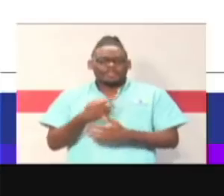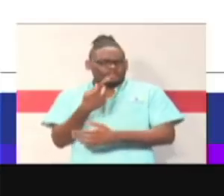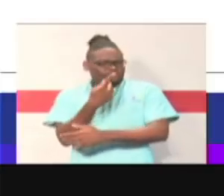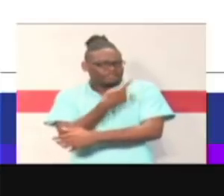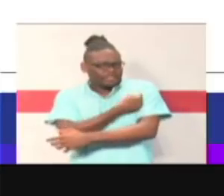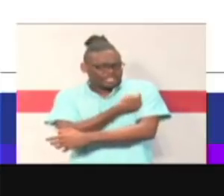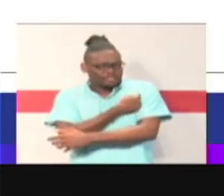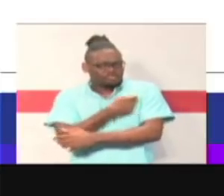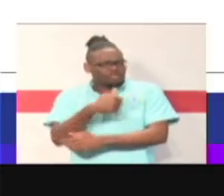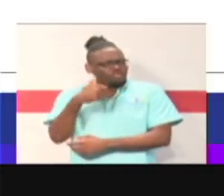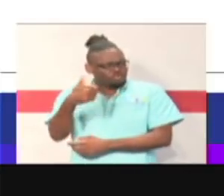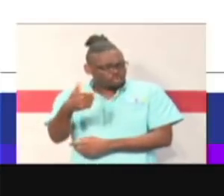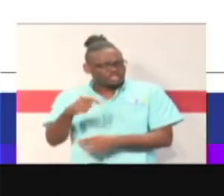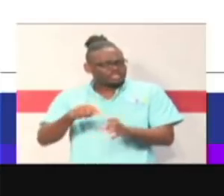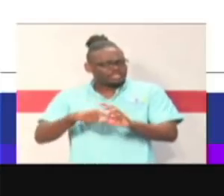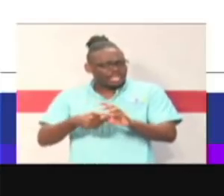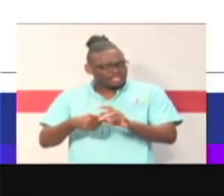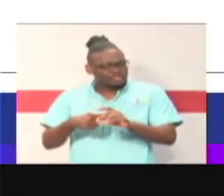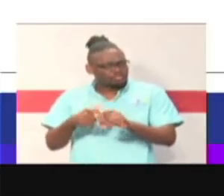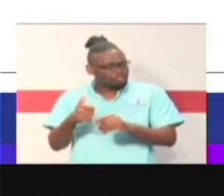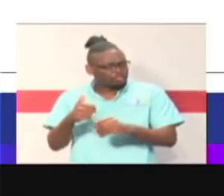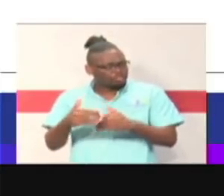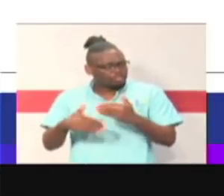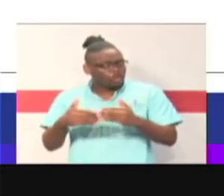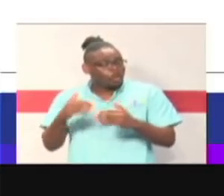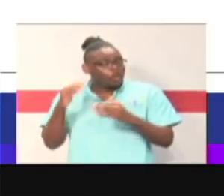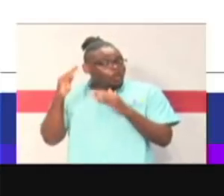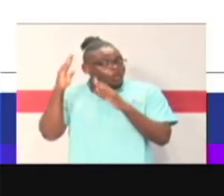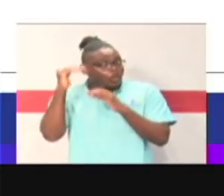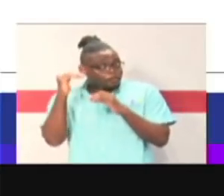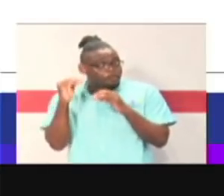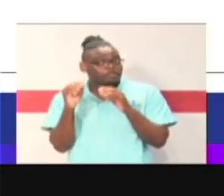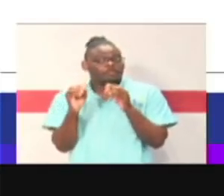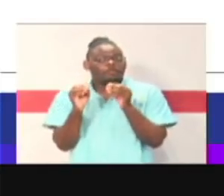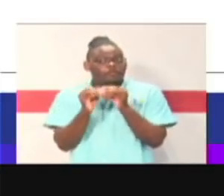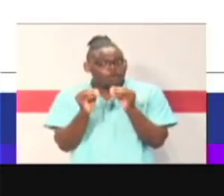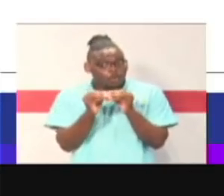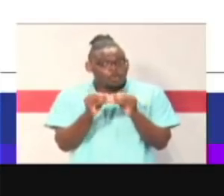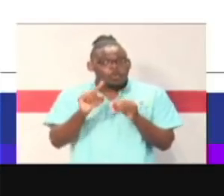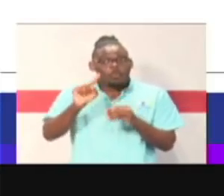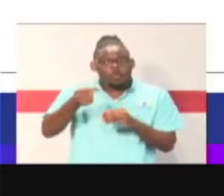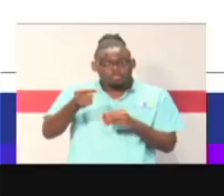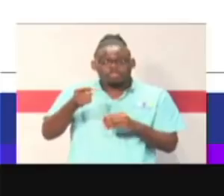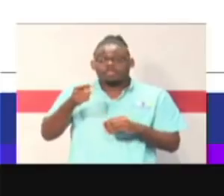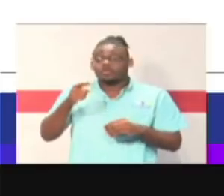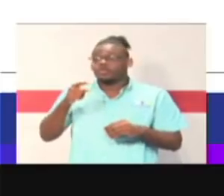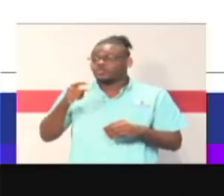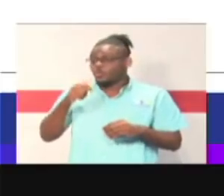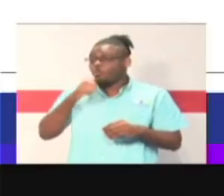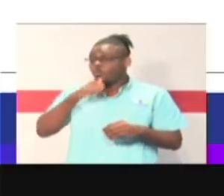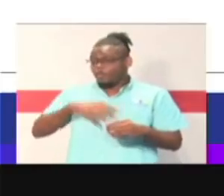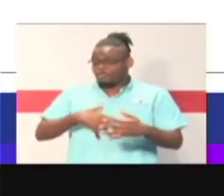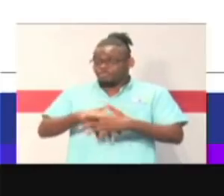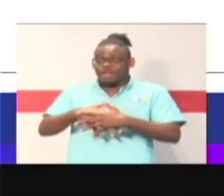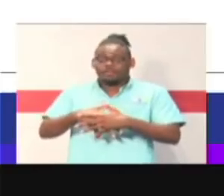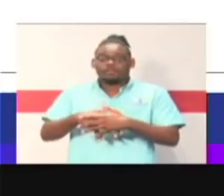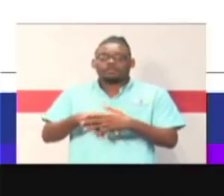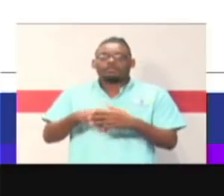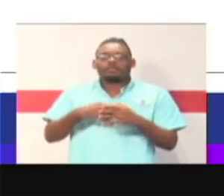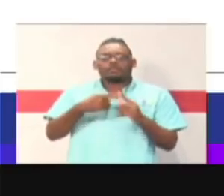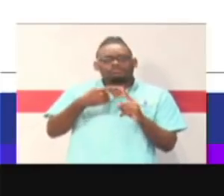Roughly, we are hoping to get at least 1,000 women who are eligible per month as the program is rolled